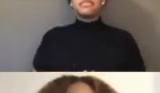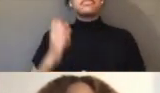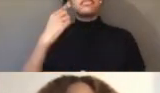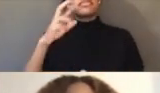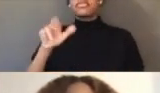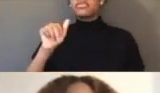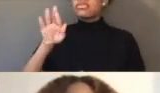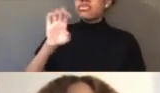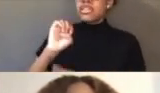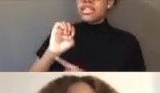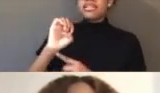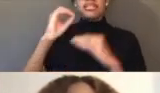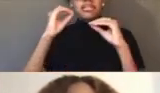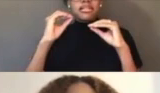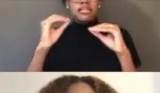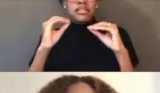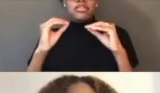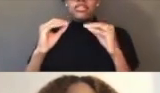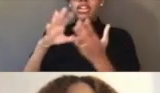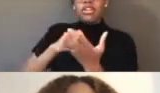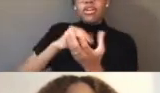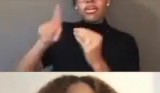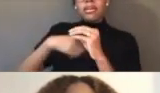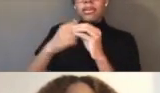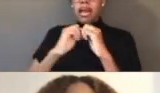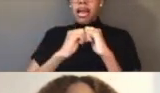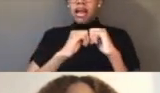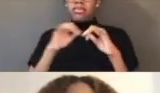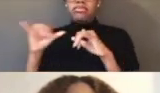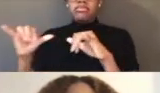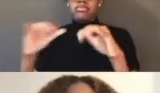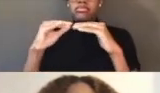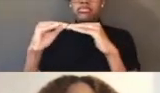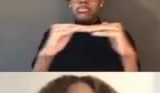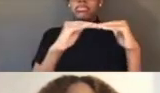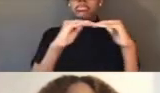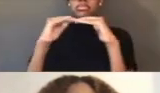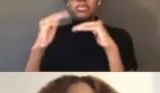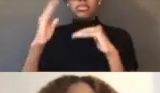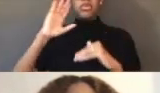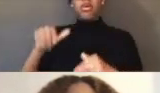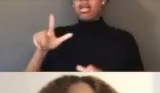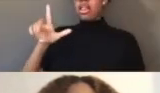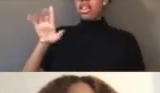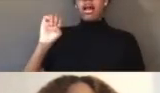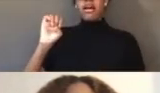and belonging, love is not enough. There are lots of teachers who love their